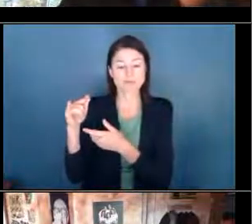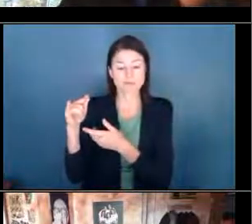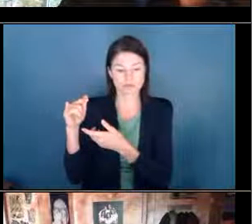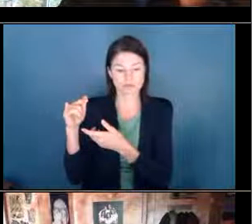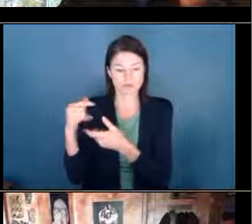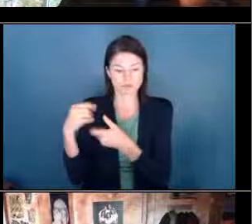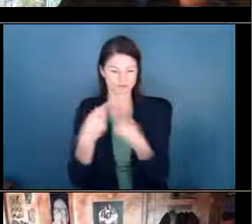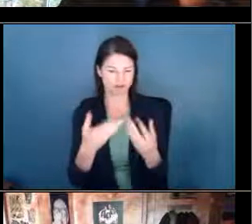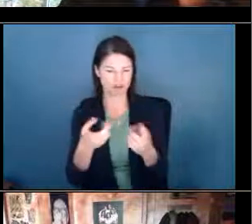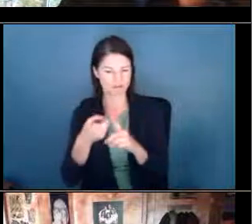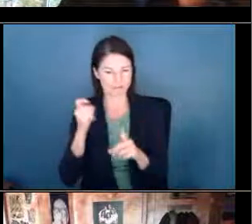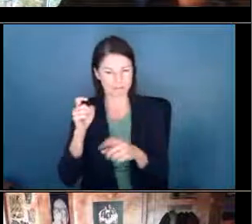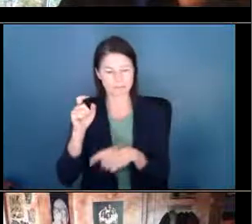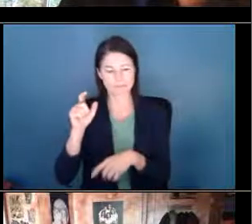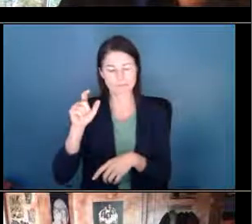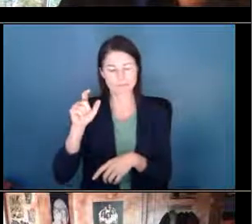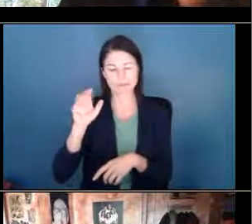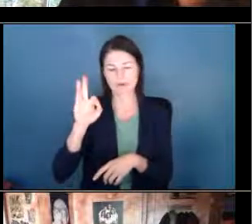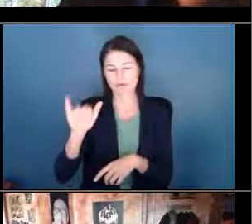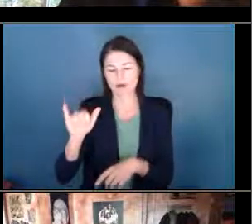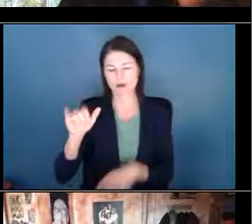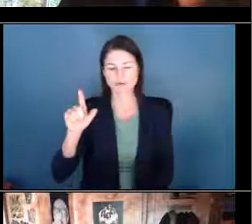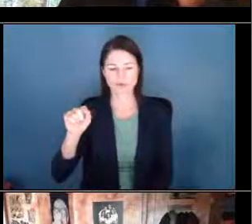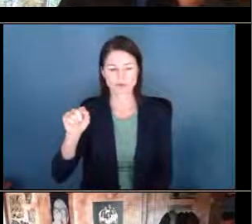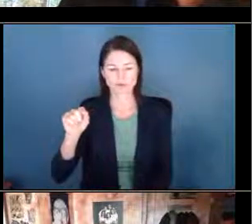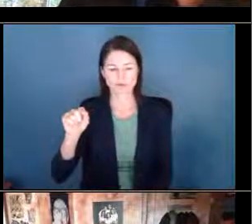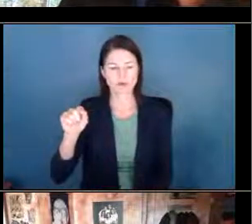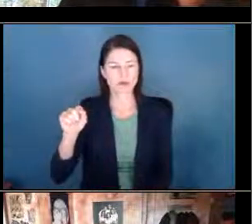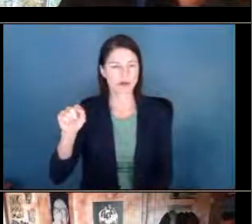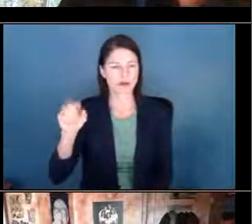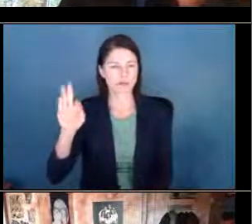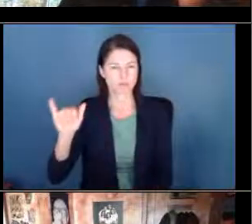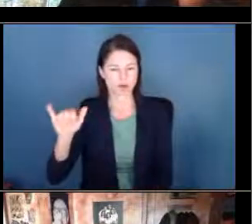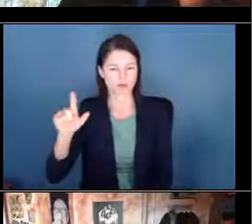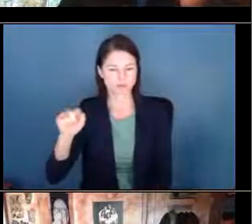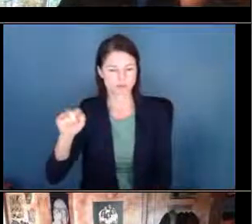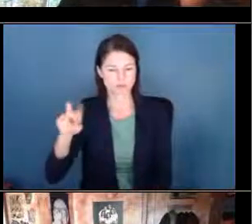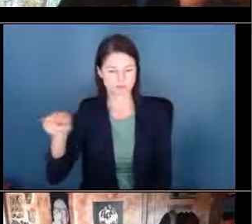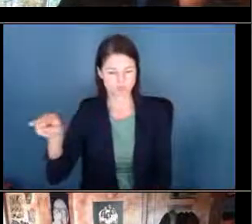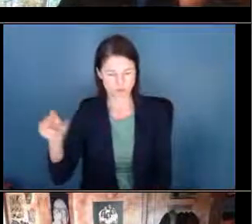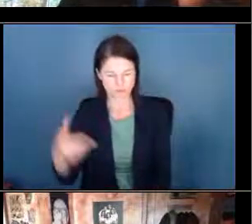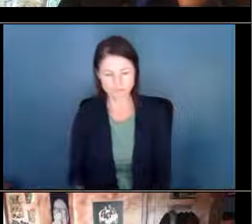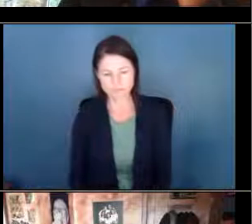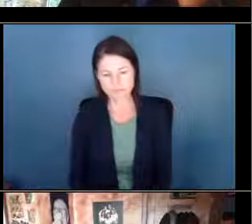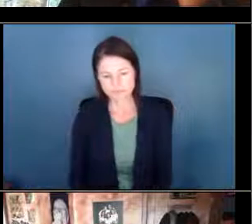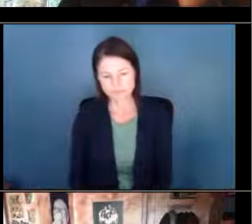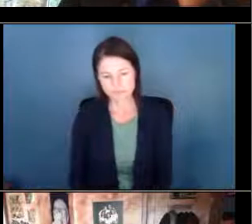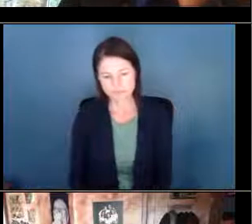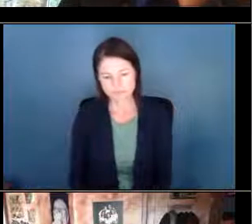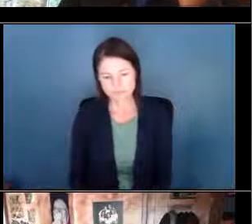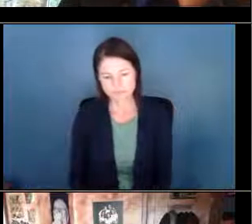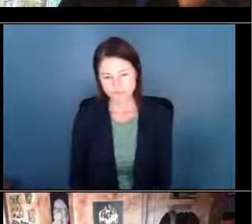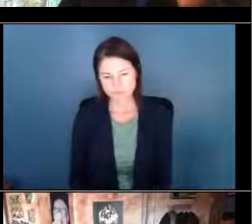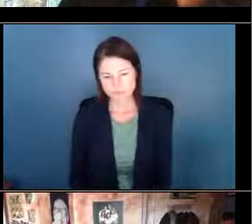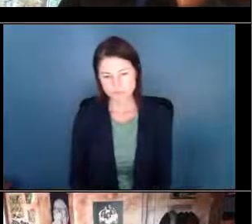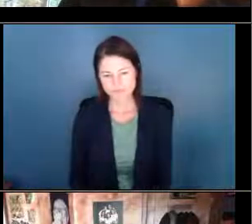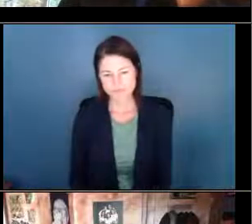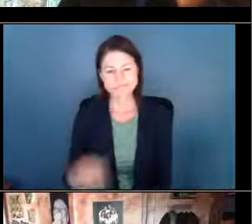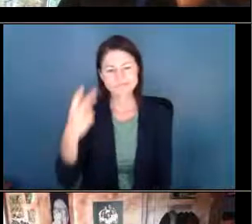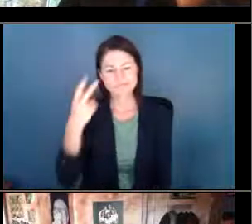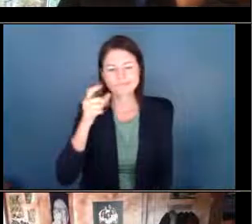FY20 and 2022. You can see how much supplemental was spent, was provided, how much CARES, ERISA,